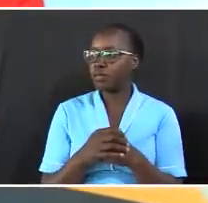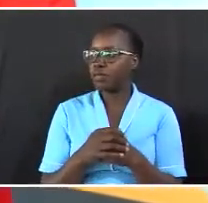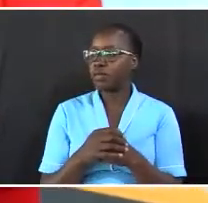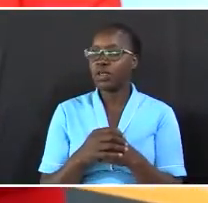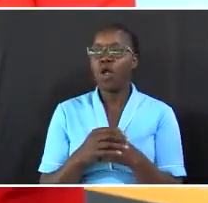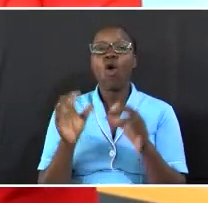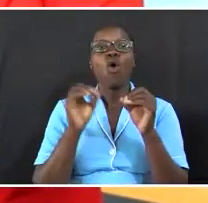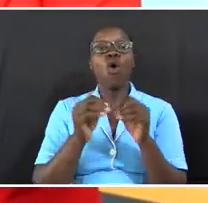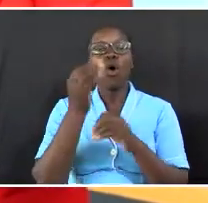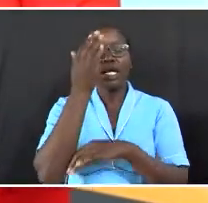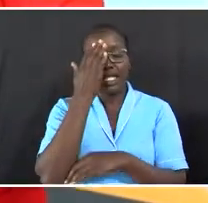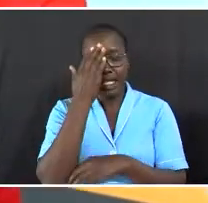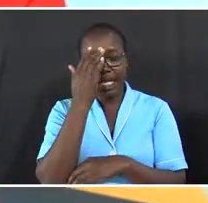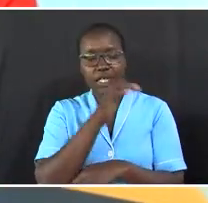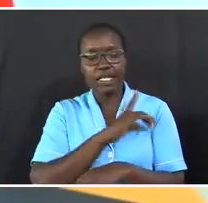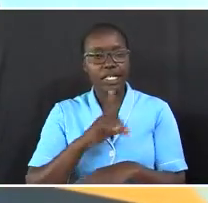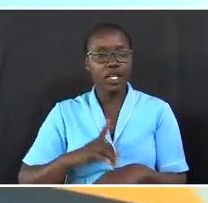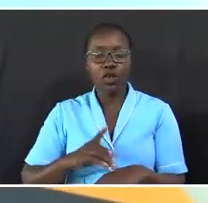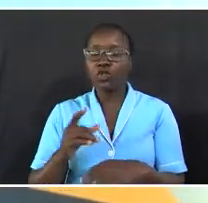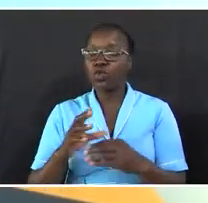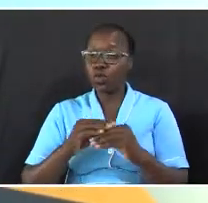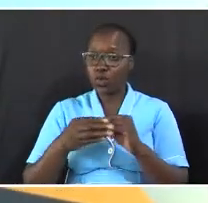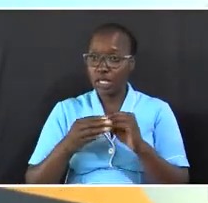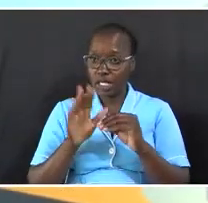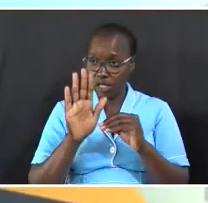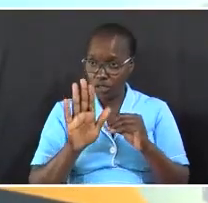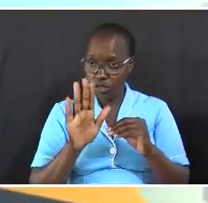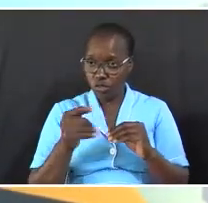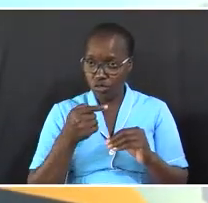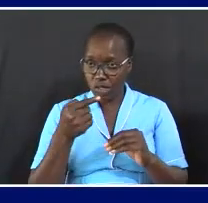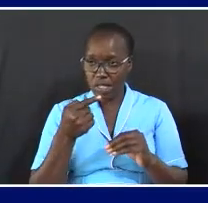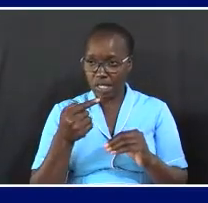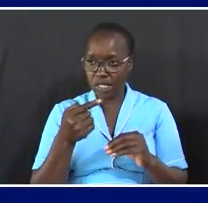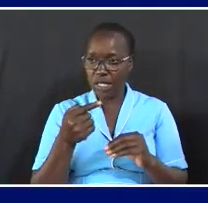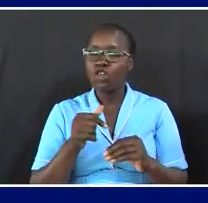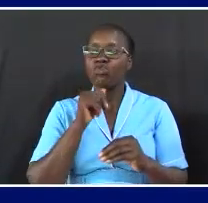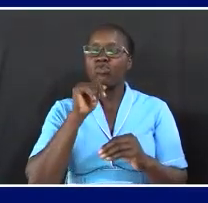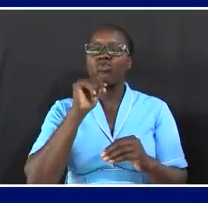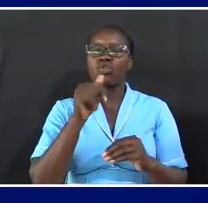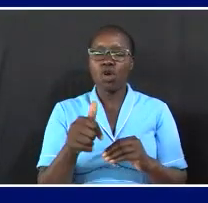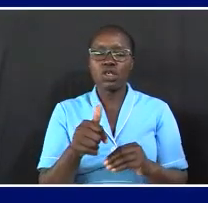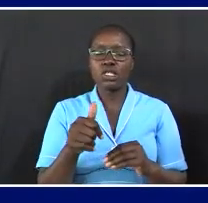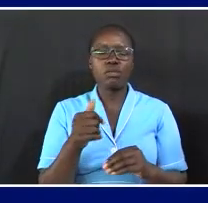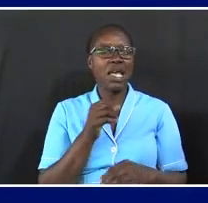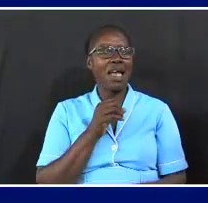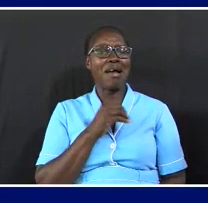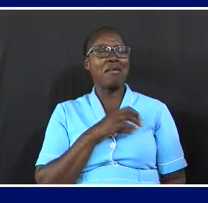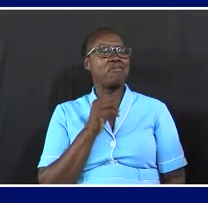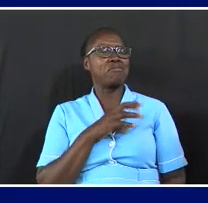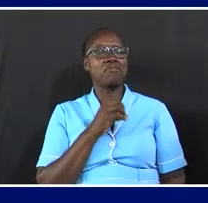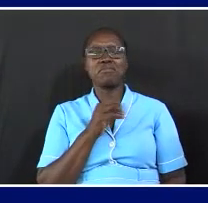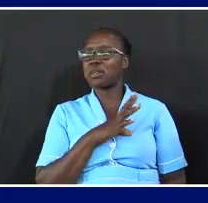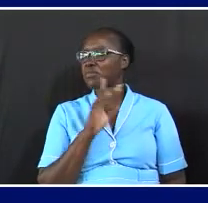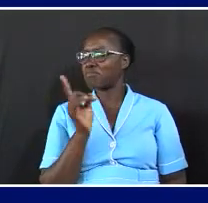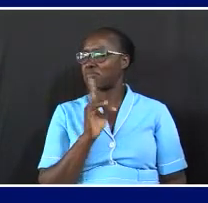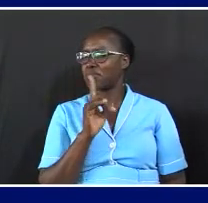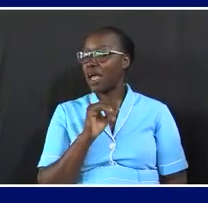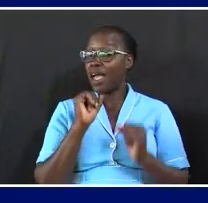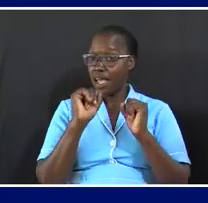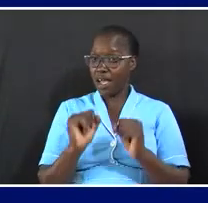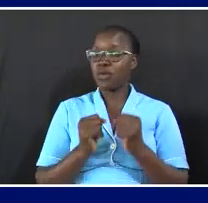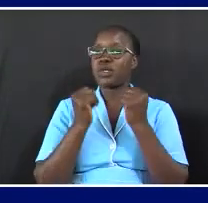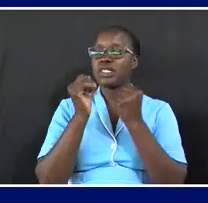O Israel, the Lord who created you says, do not be afraid. I will save